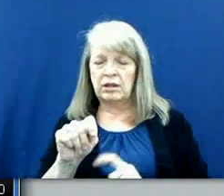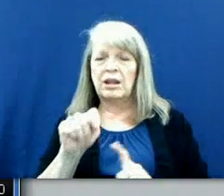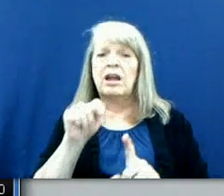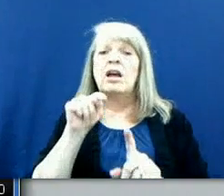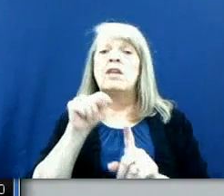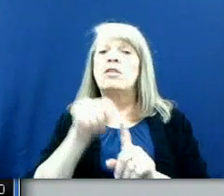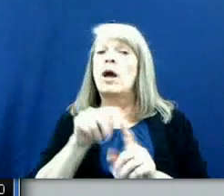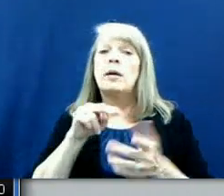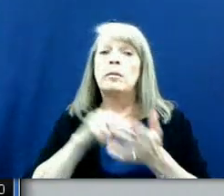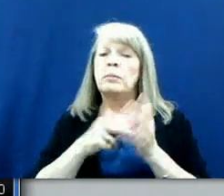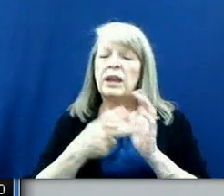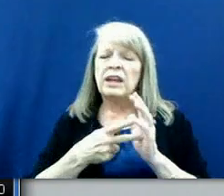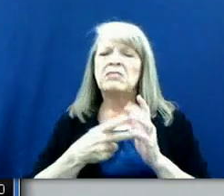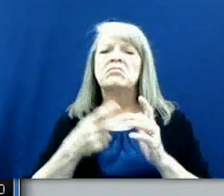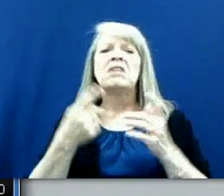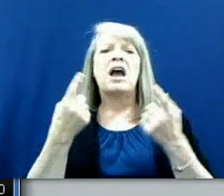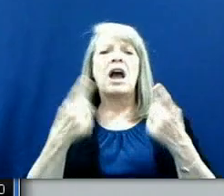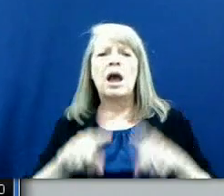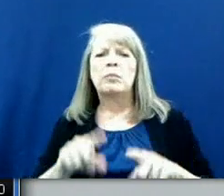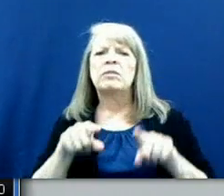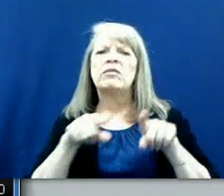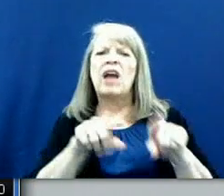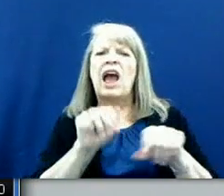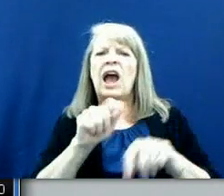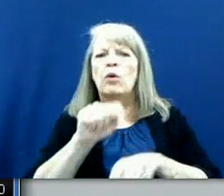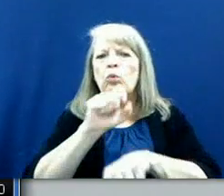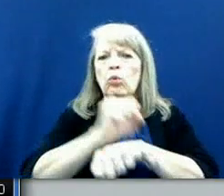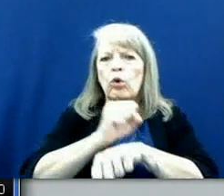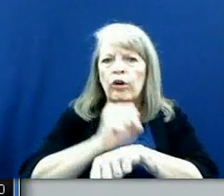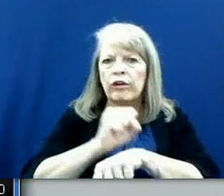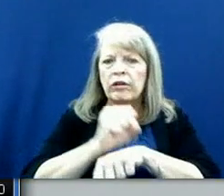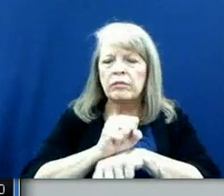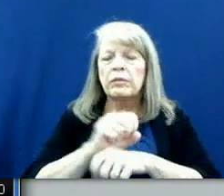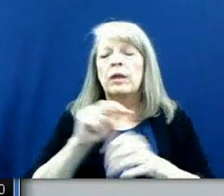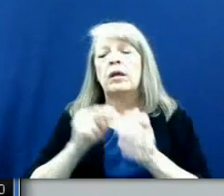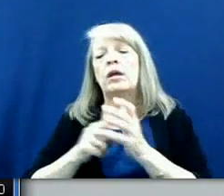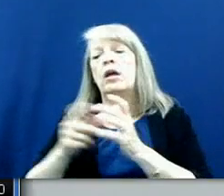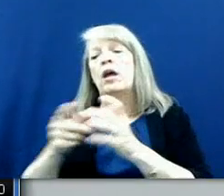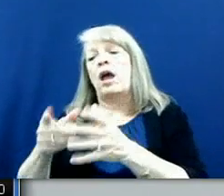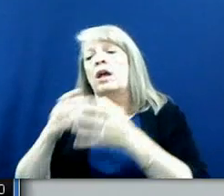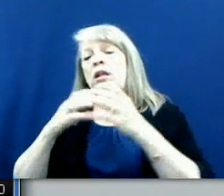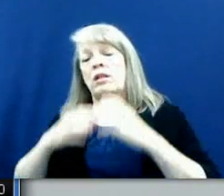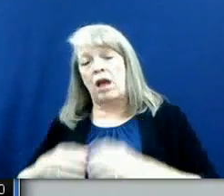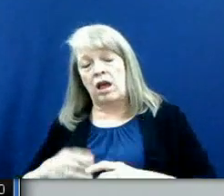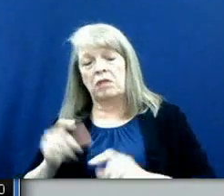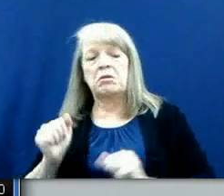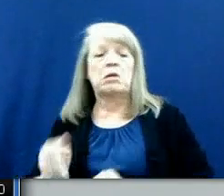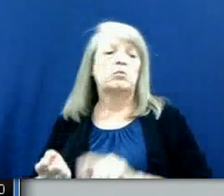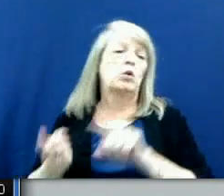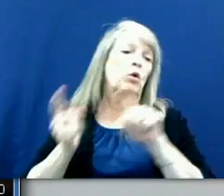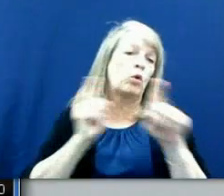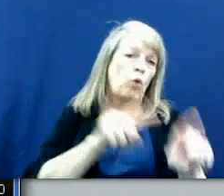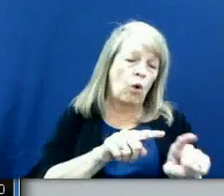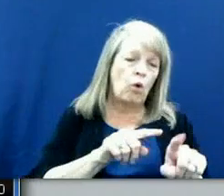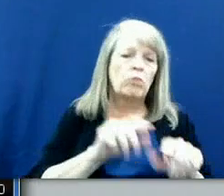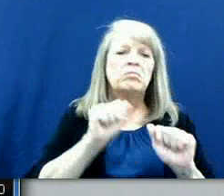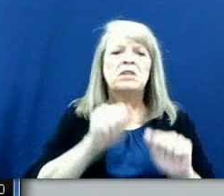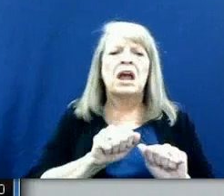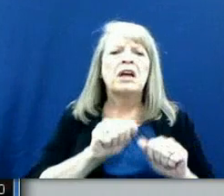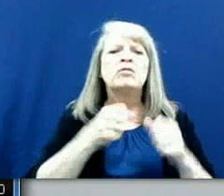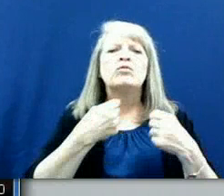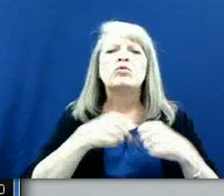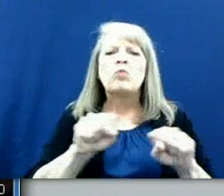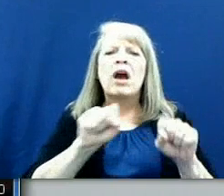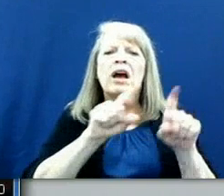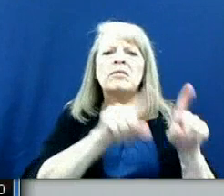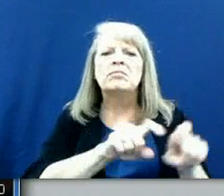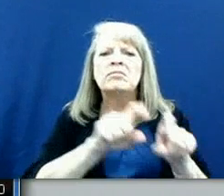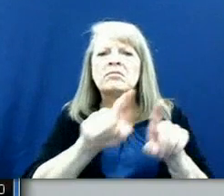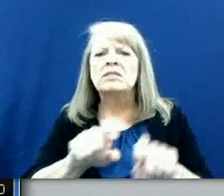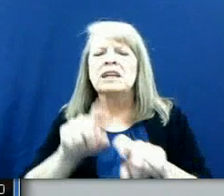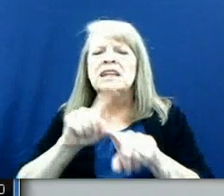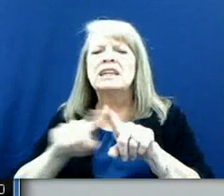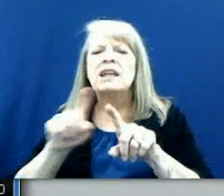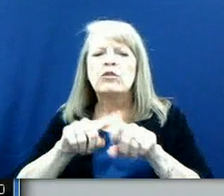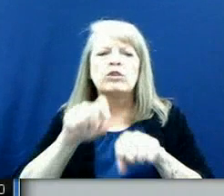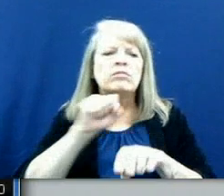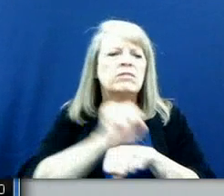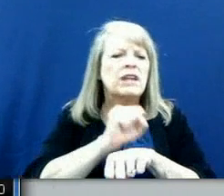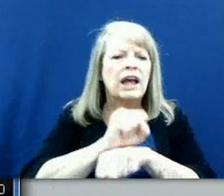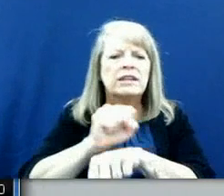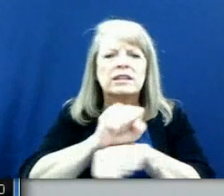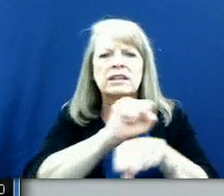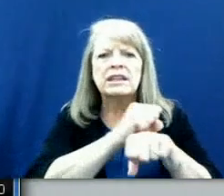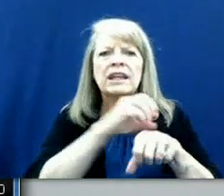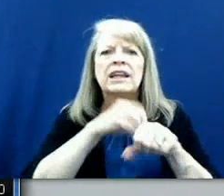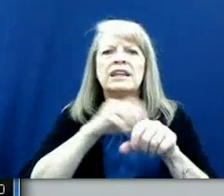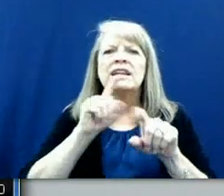These are often done at work sites where the clients have an opportunity to try a variety of different tasks in different environments to see